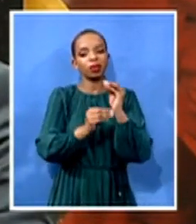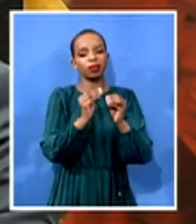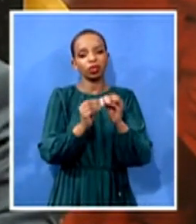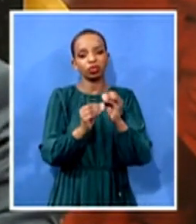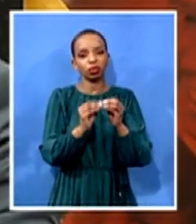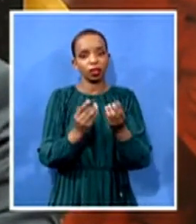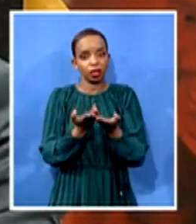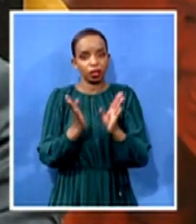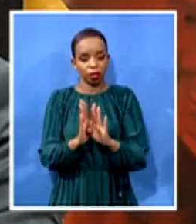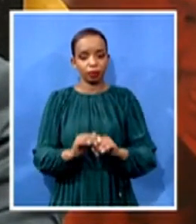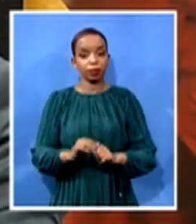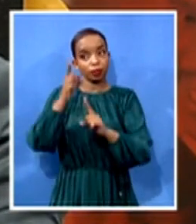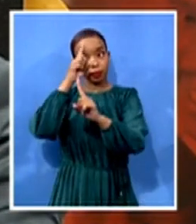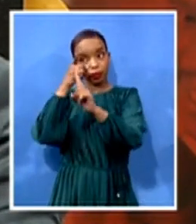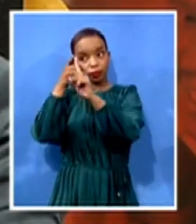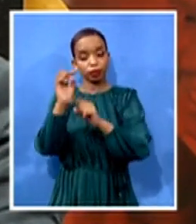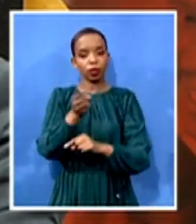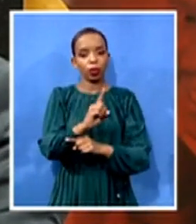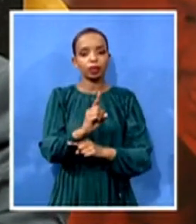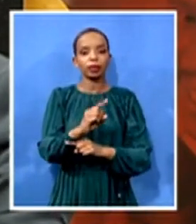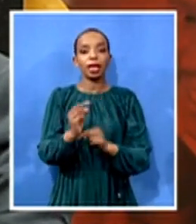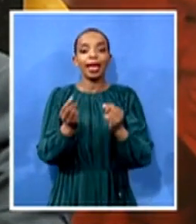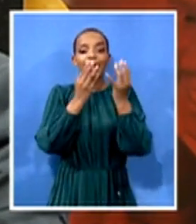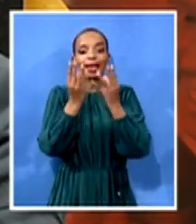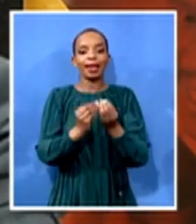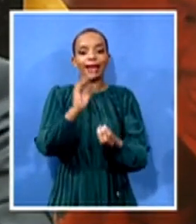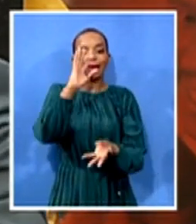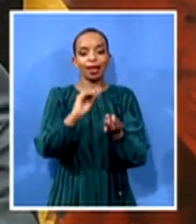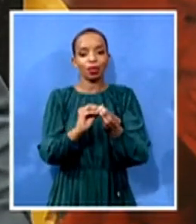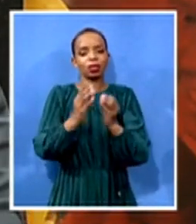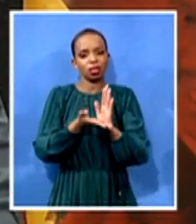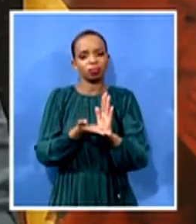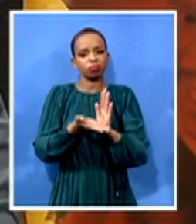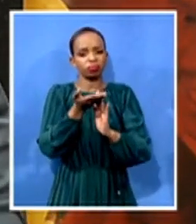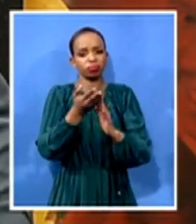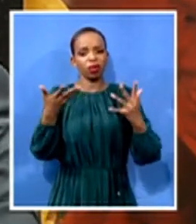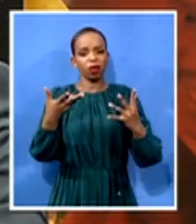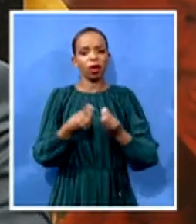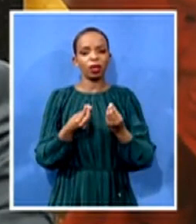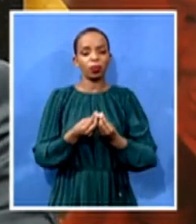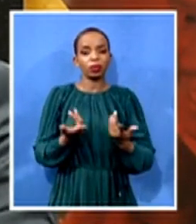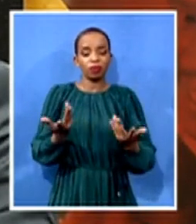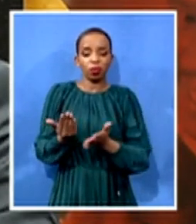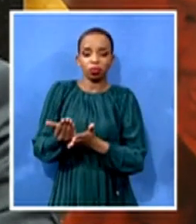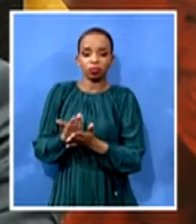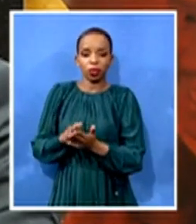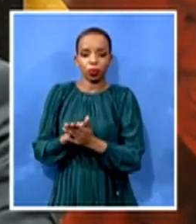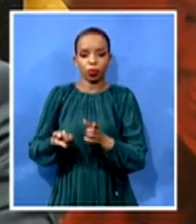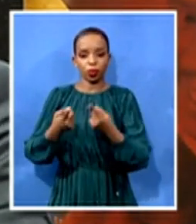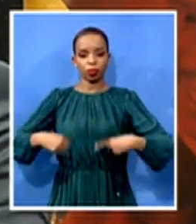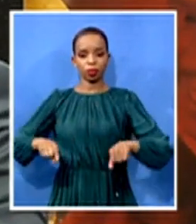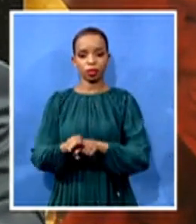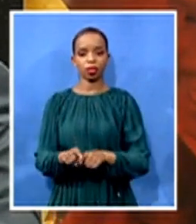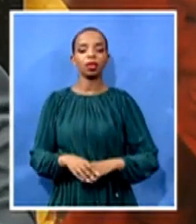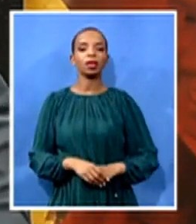and demand of goods and services in the provincial economy, increase employment levels through labor market absorption